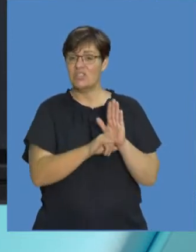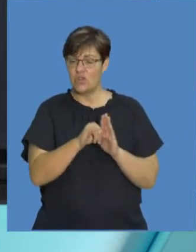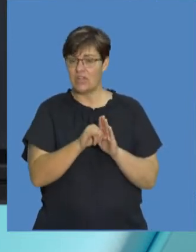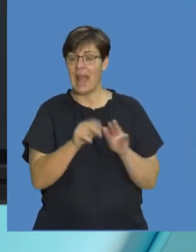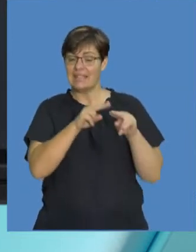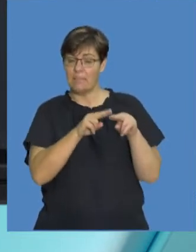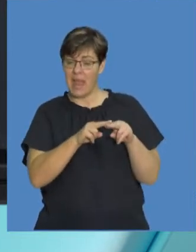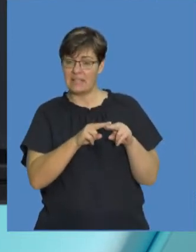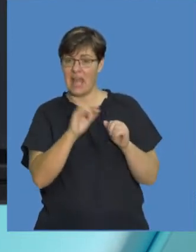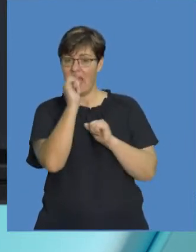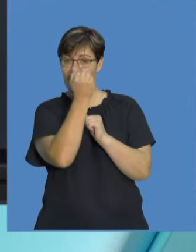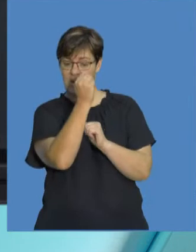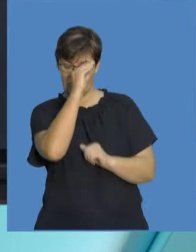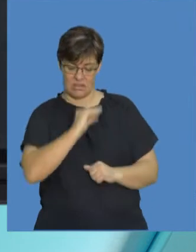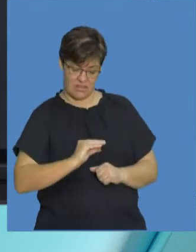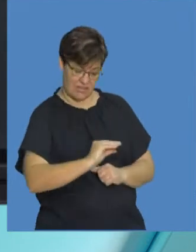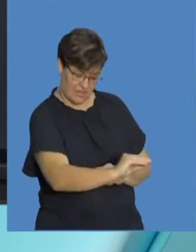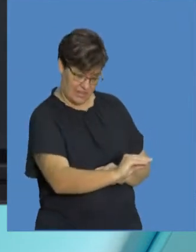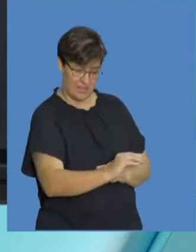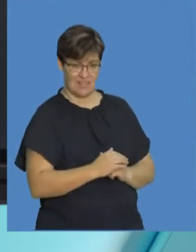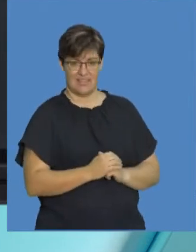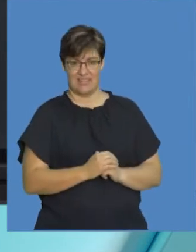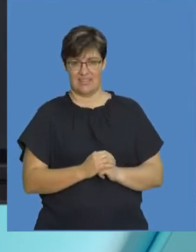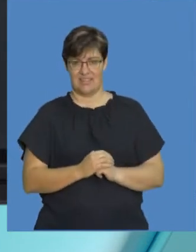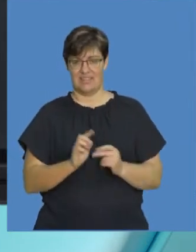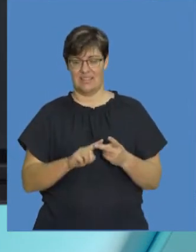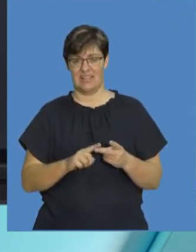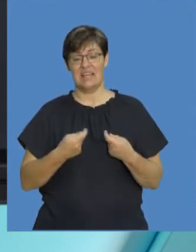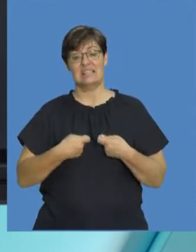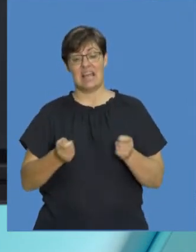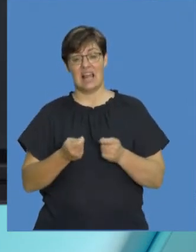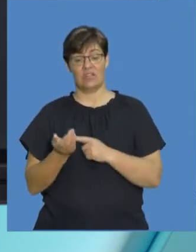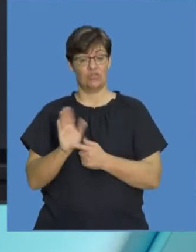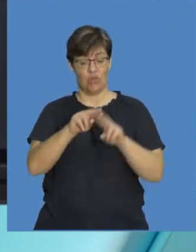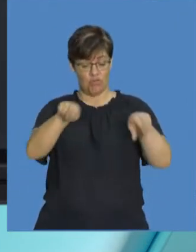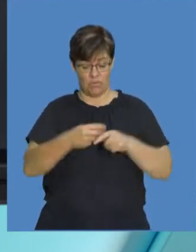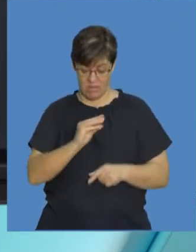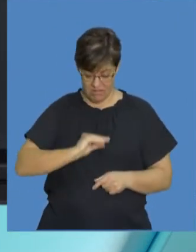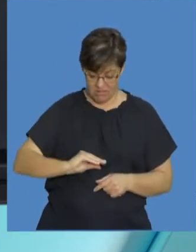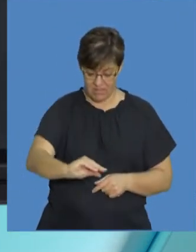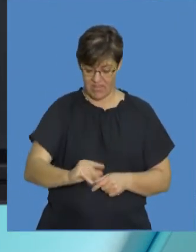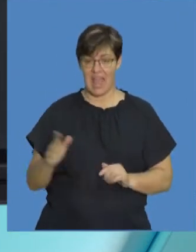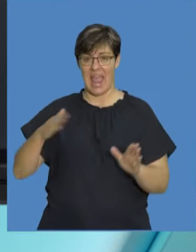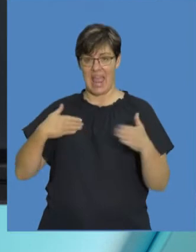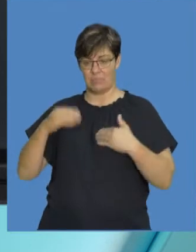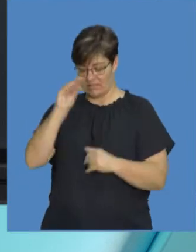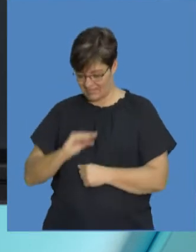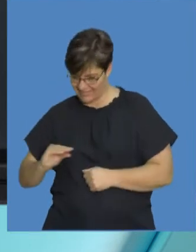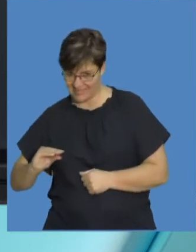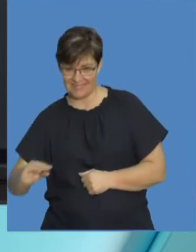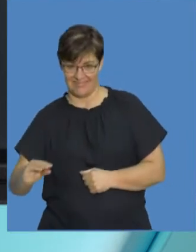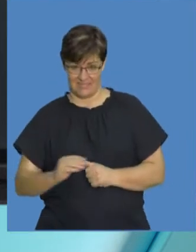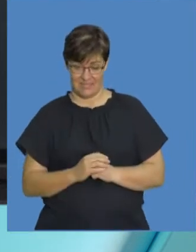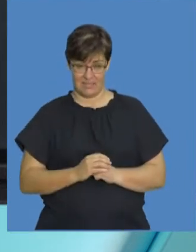insurance must be apportioned. The factory will get its portion, the selling and distribution its portion, and the admin